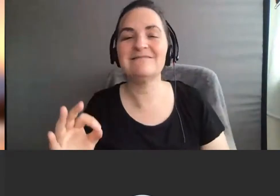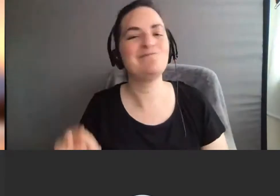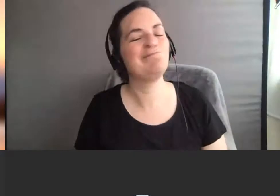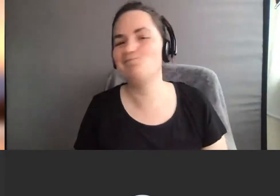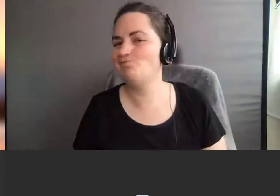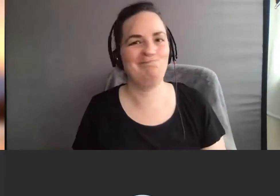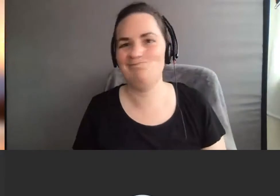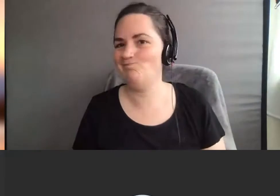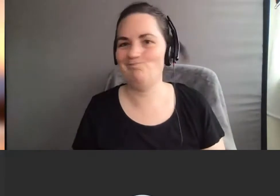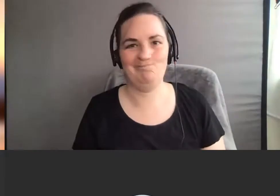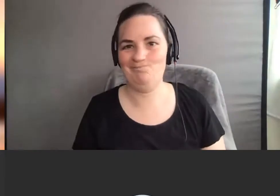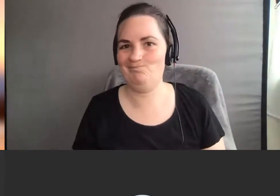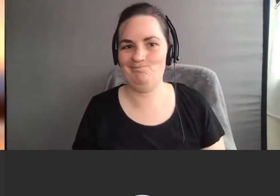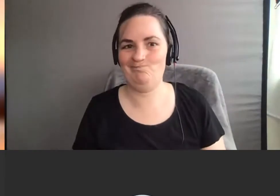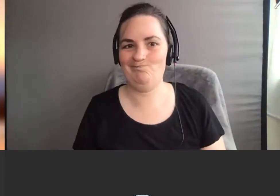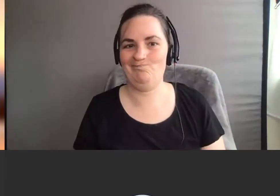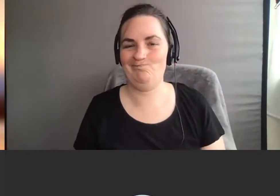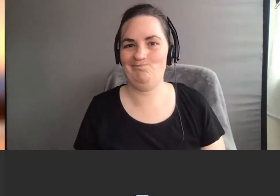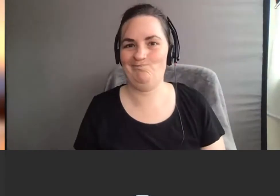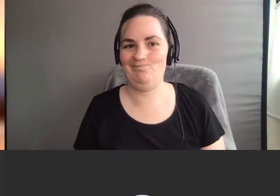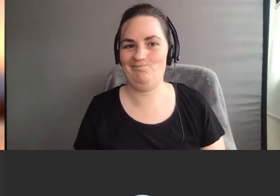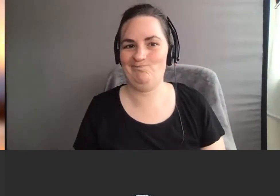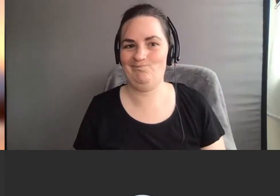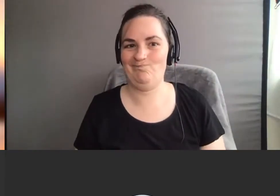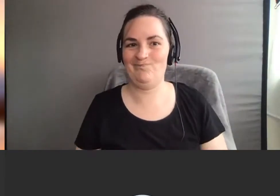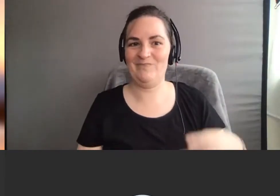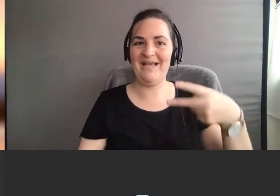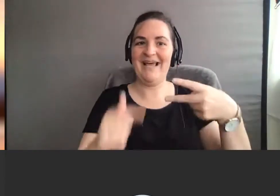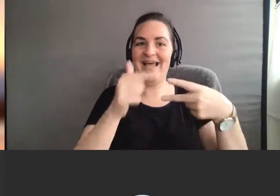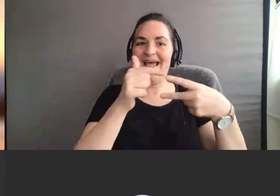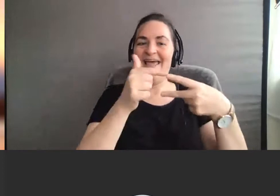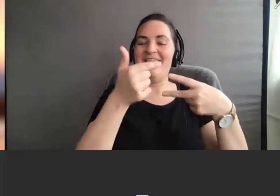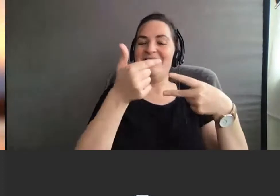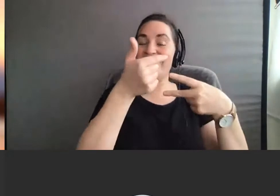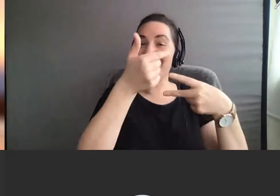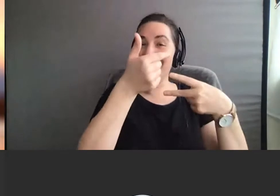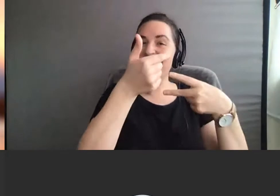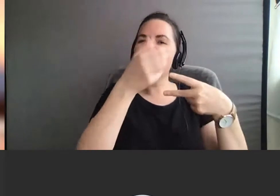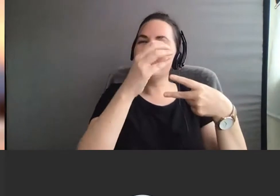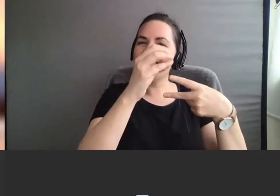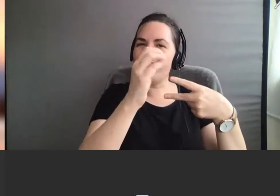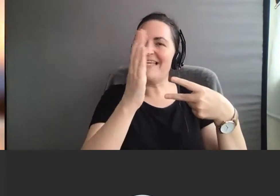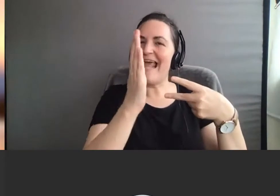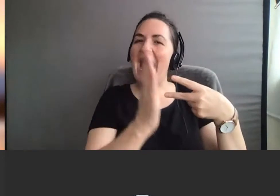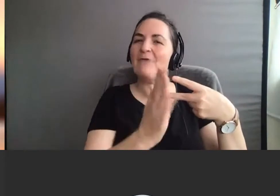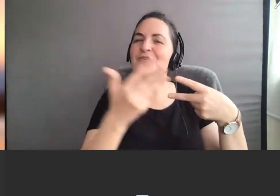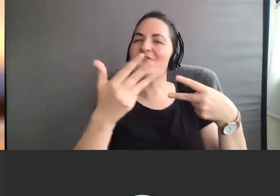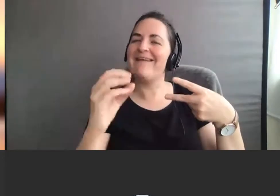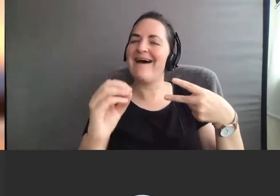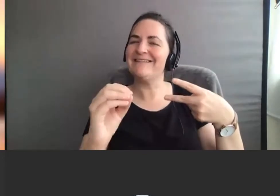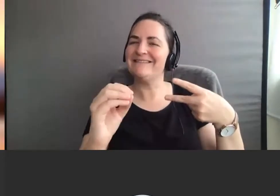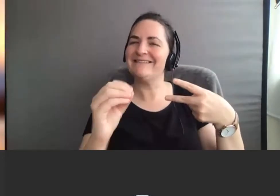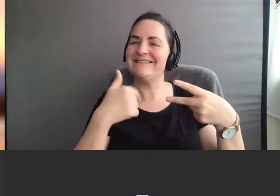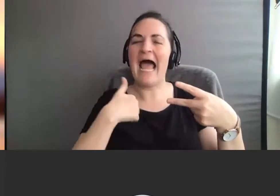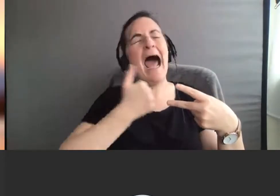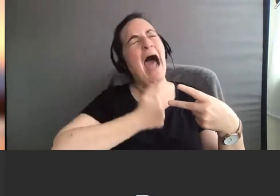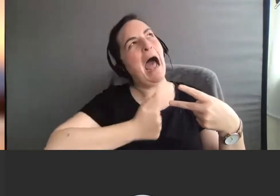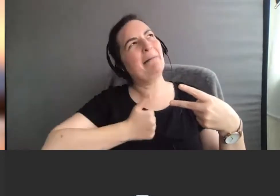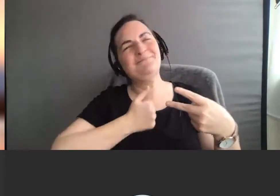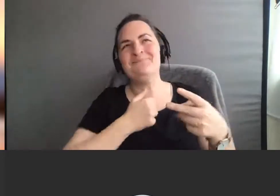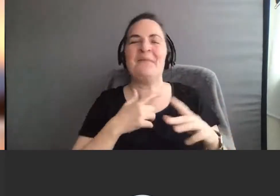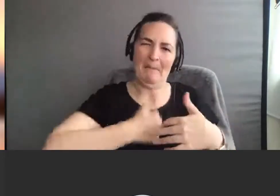70% is the 90% of the module. So the way to think about it, and I apologize for this, I can't think of another way